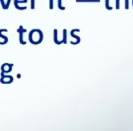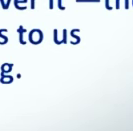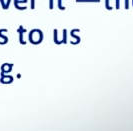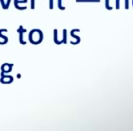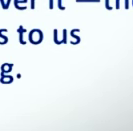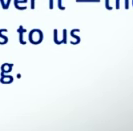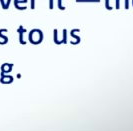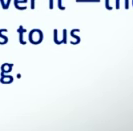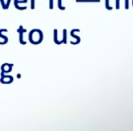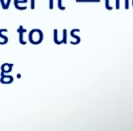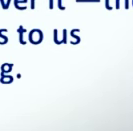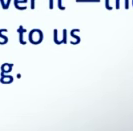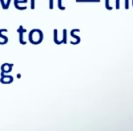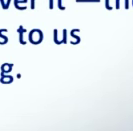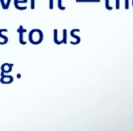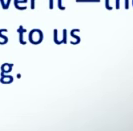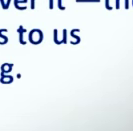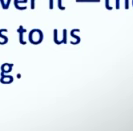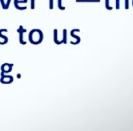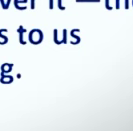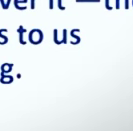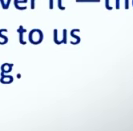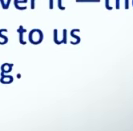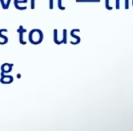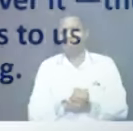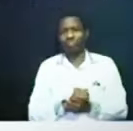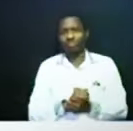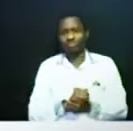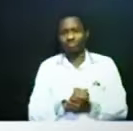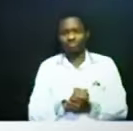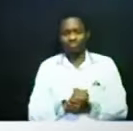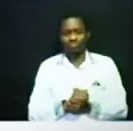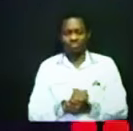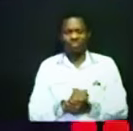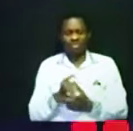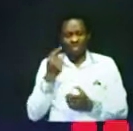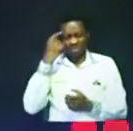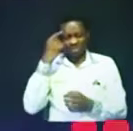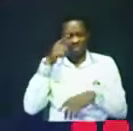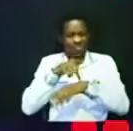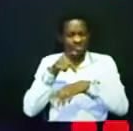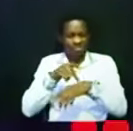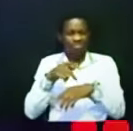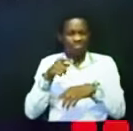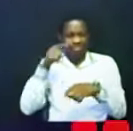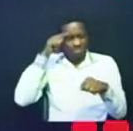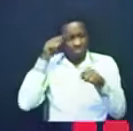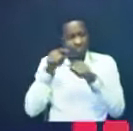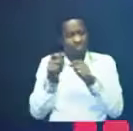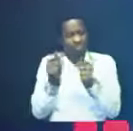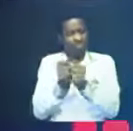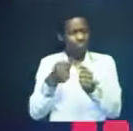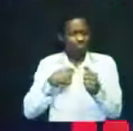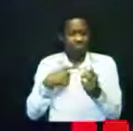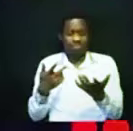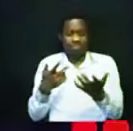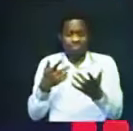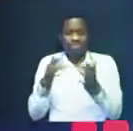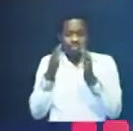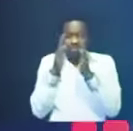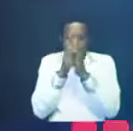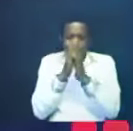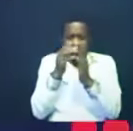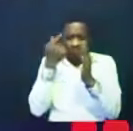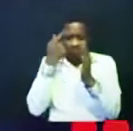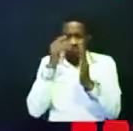Christians. I think the Apostle Paul will agree with me. That is why he prays for